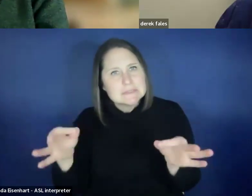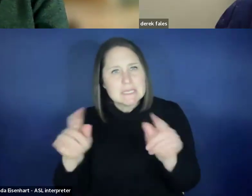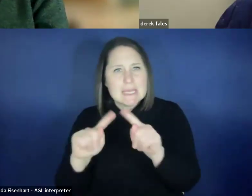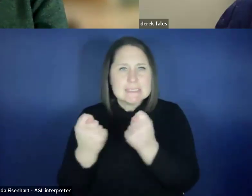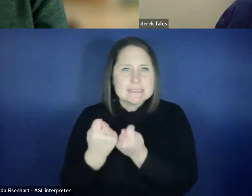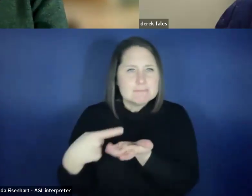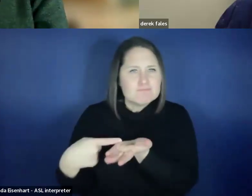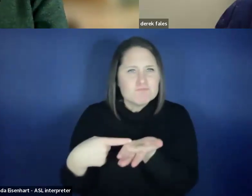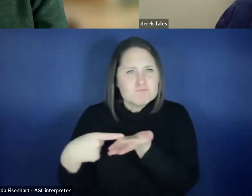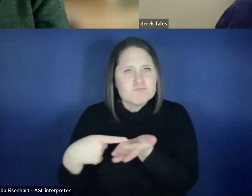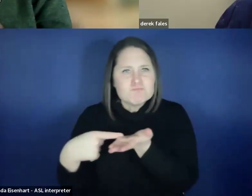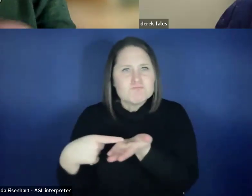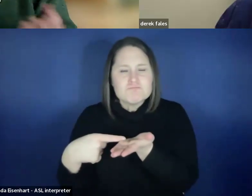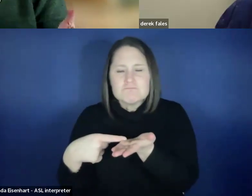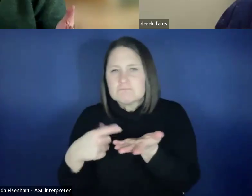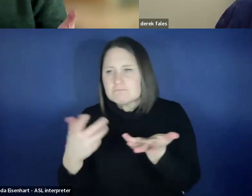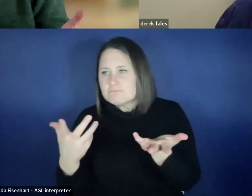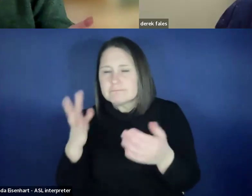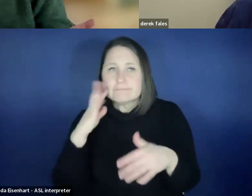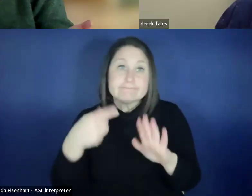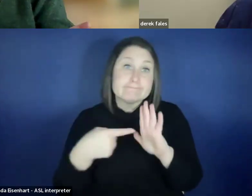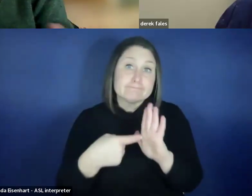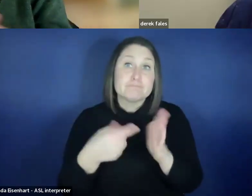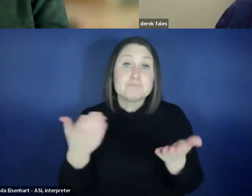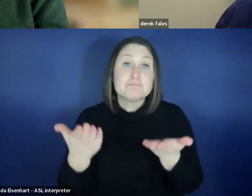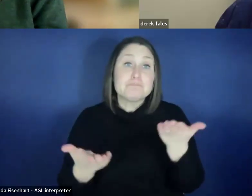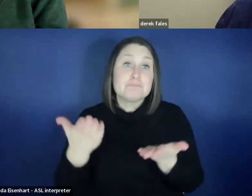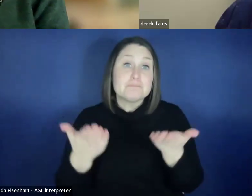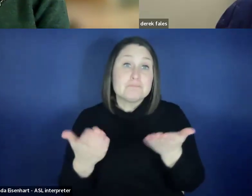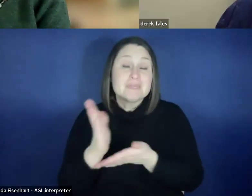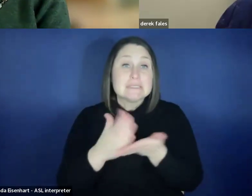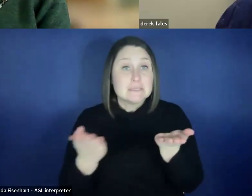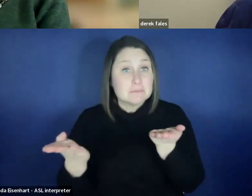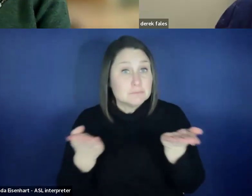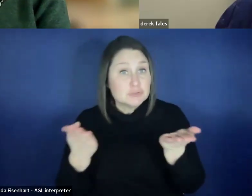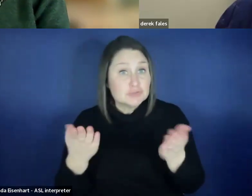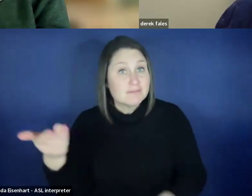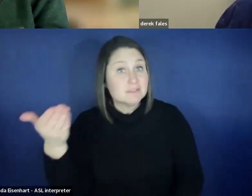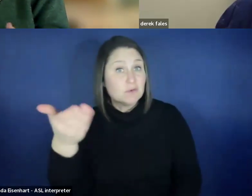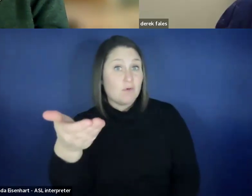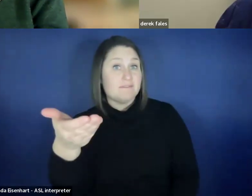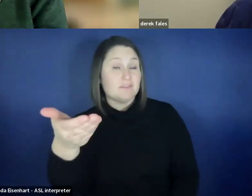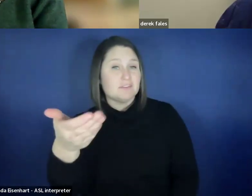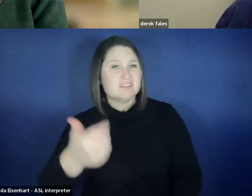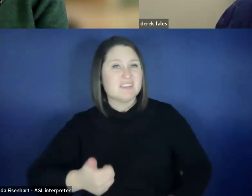team. So they can say, for example, it might be that there are some services offered in lifespan that a person is really interested